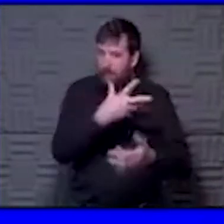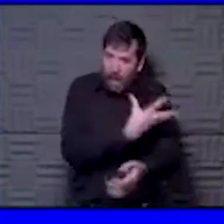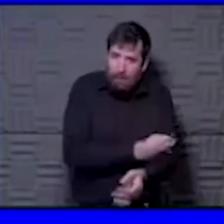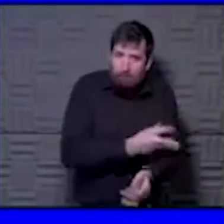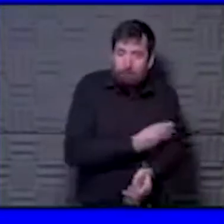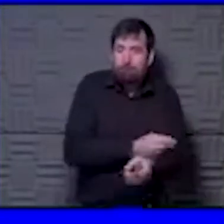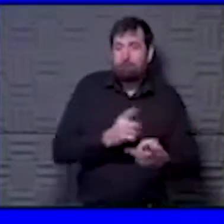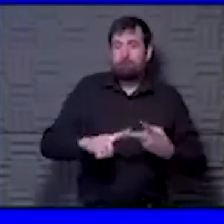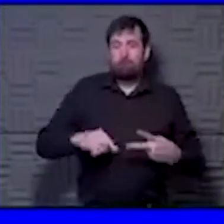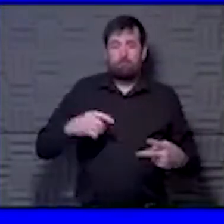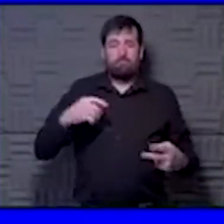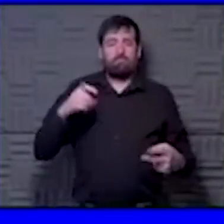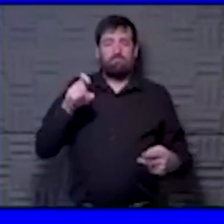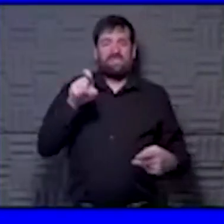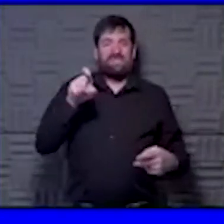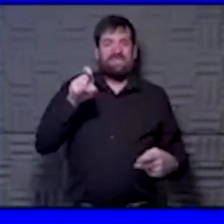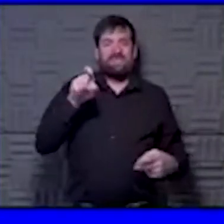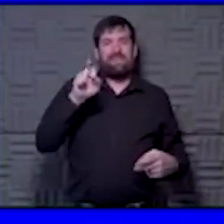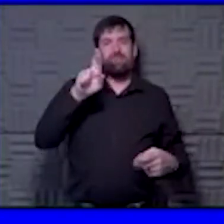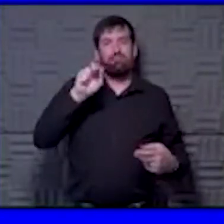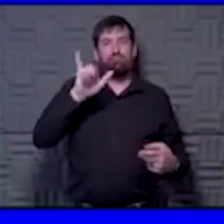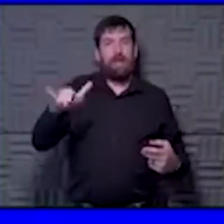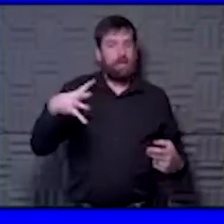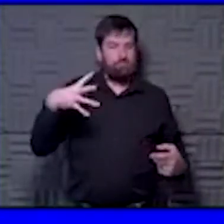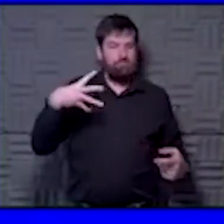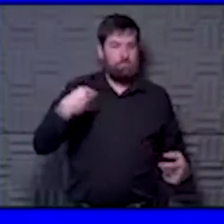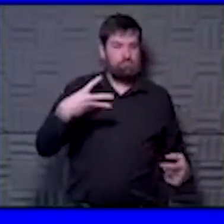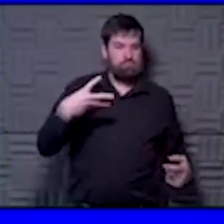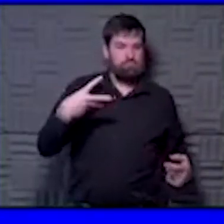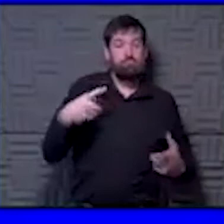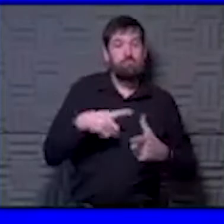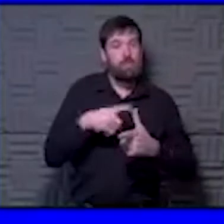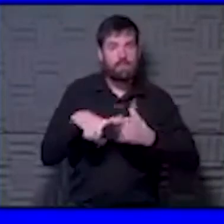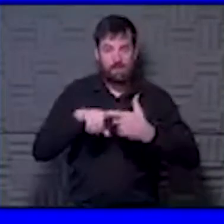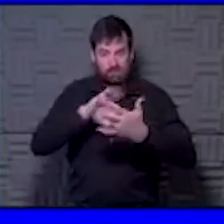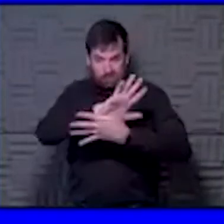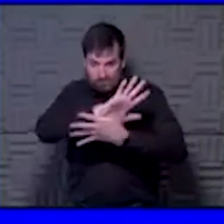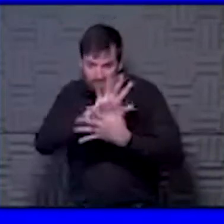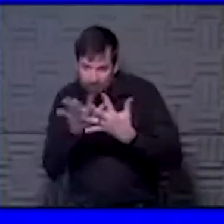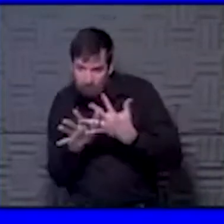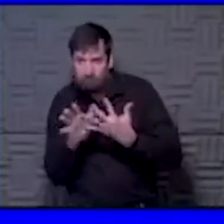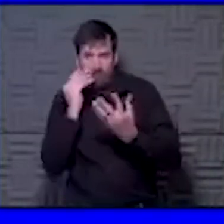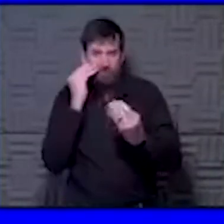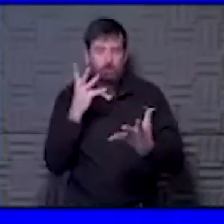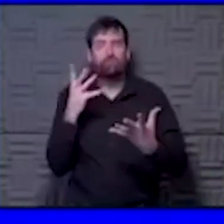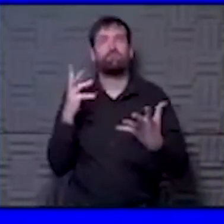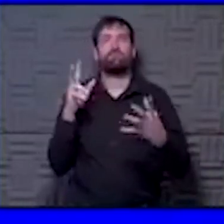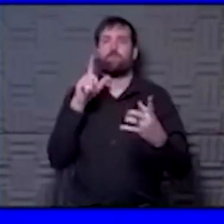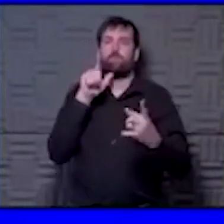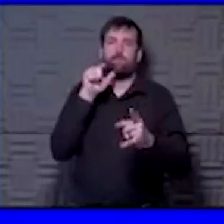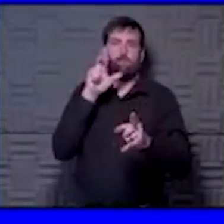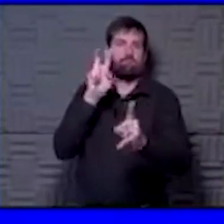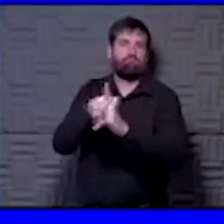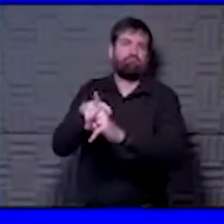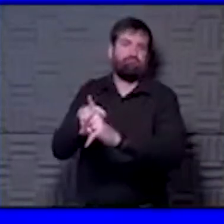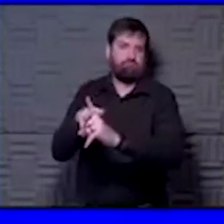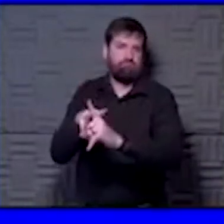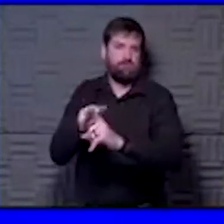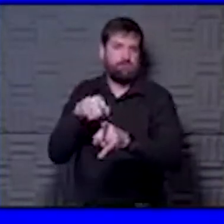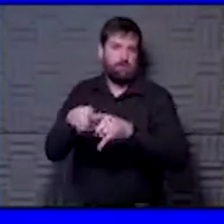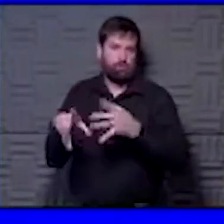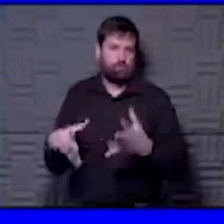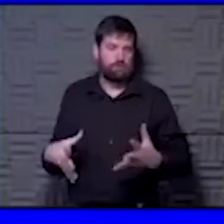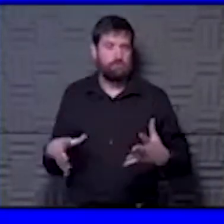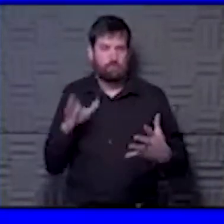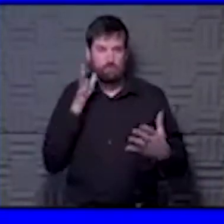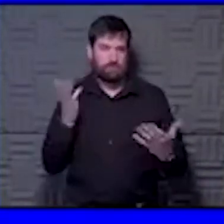that's a chest x-ray checking your O2 sat. And then from all of that data, then see who you need to see as a specialist. And that's what we'll be doing here